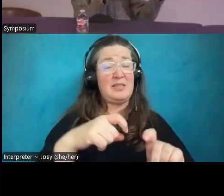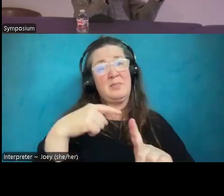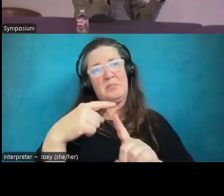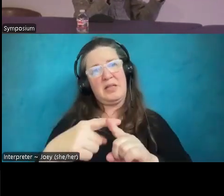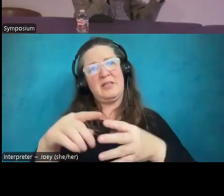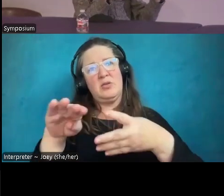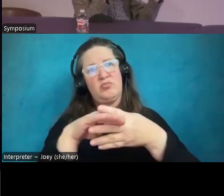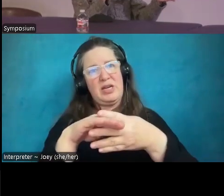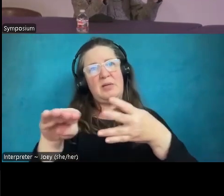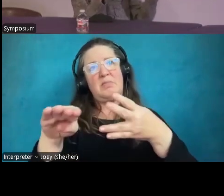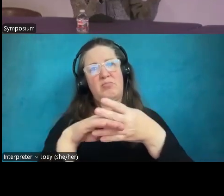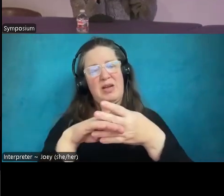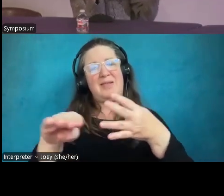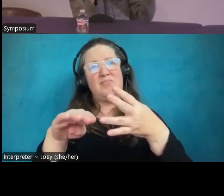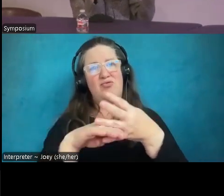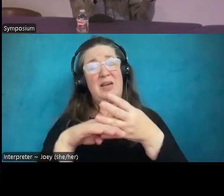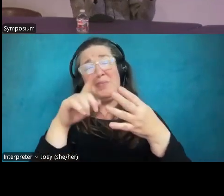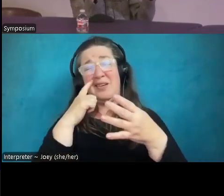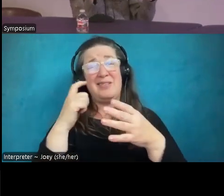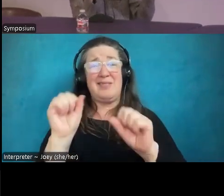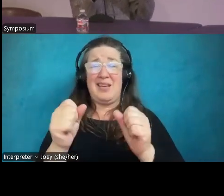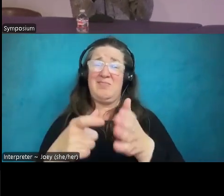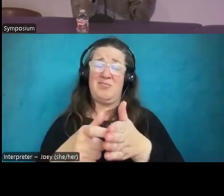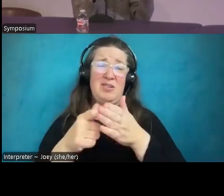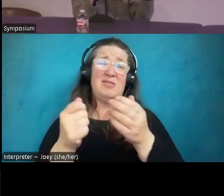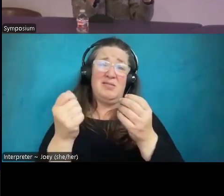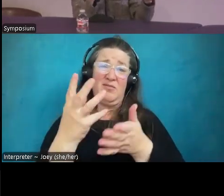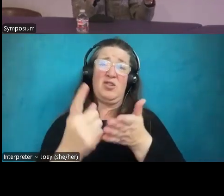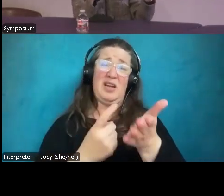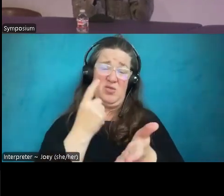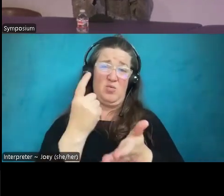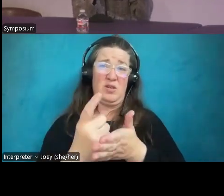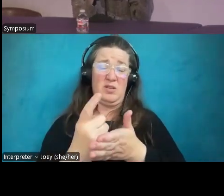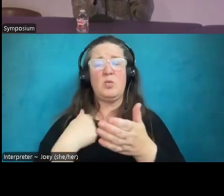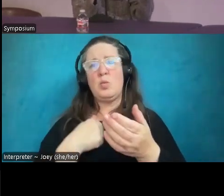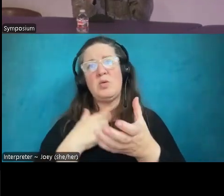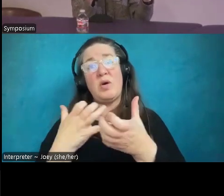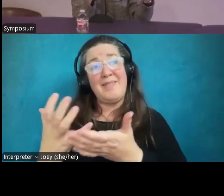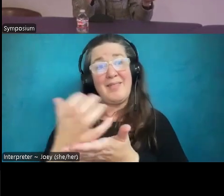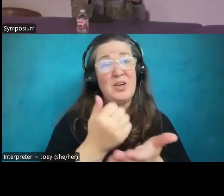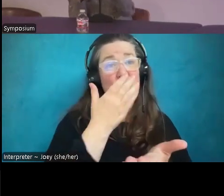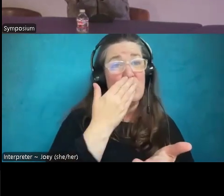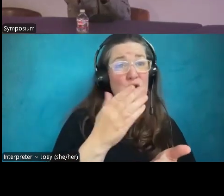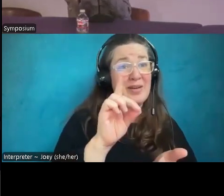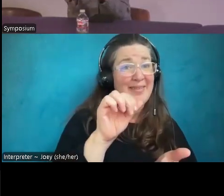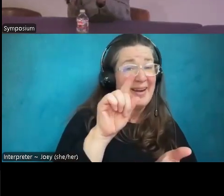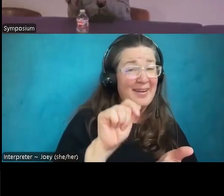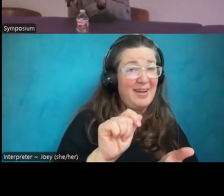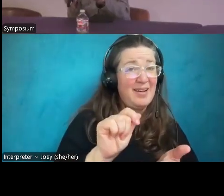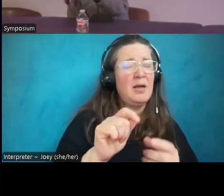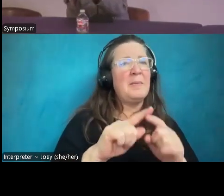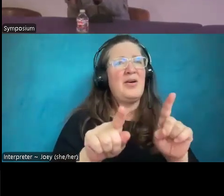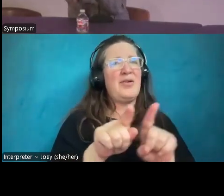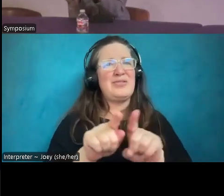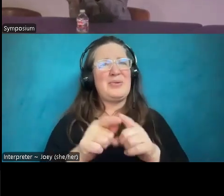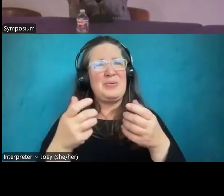it can be several hours. And so we're trying to be sensitive to getting good data and comprehensive data, but not wearing everybody